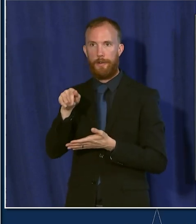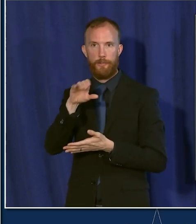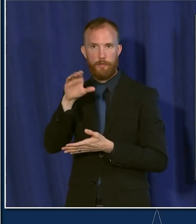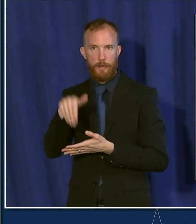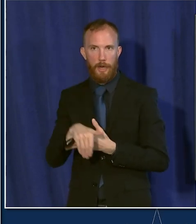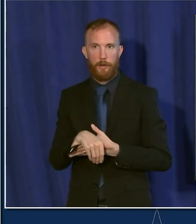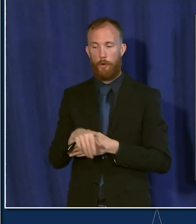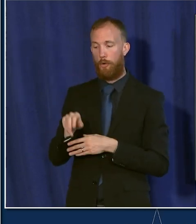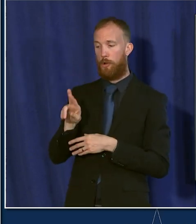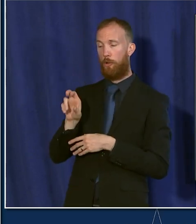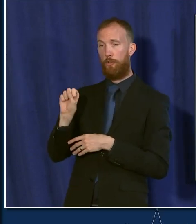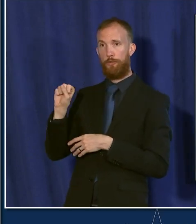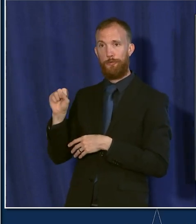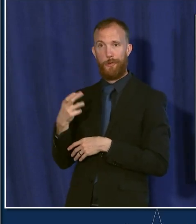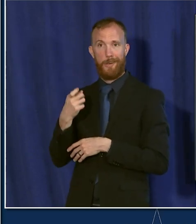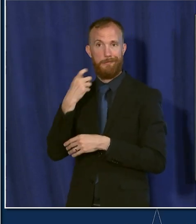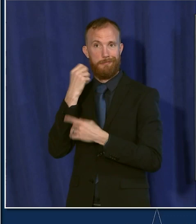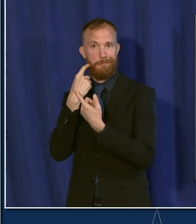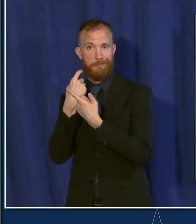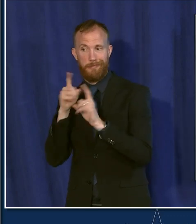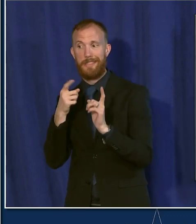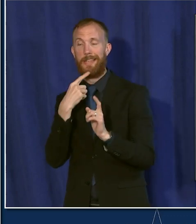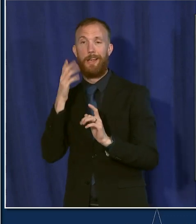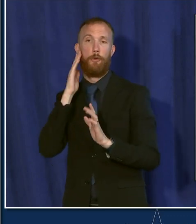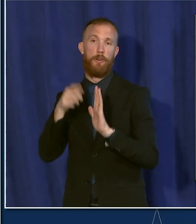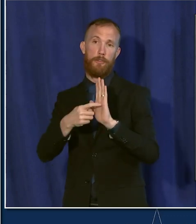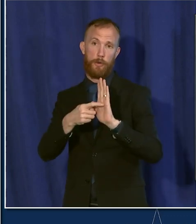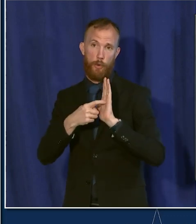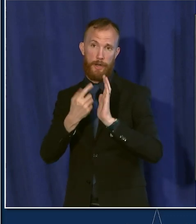recently Rush say, we're going to require this, they